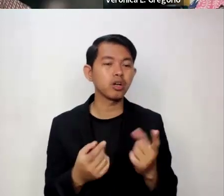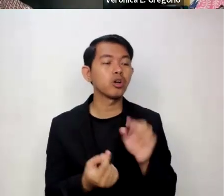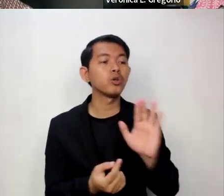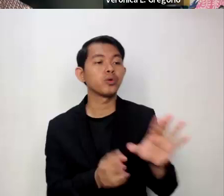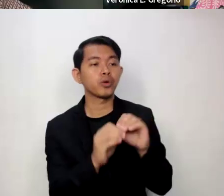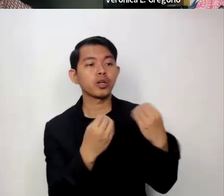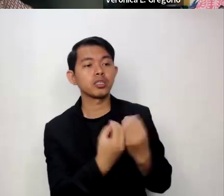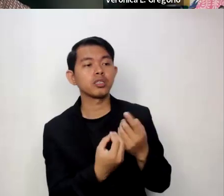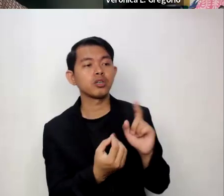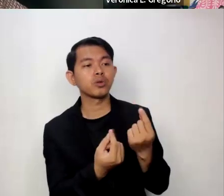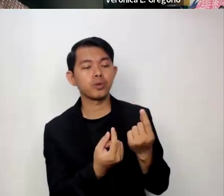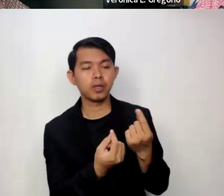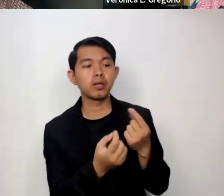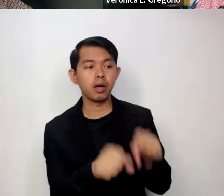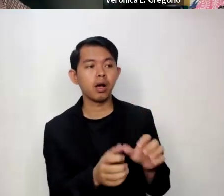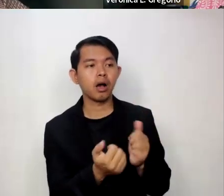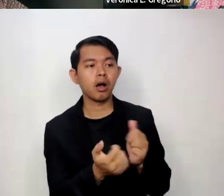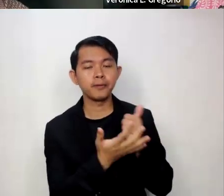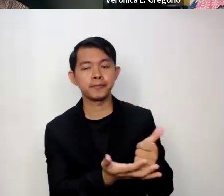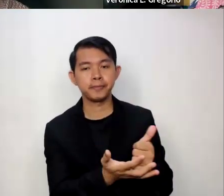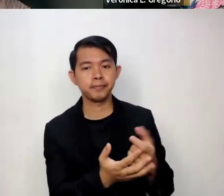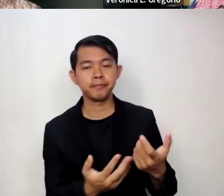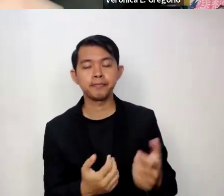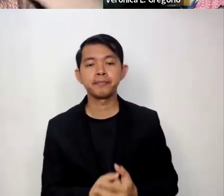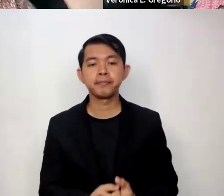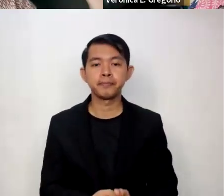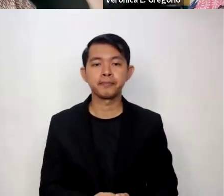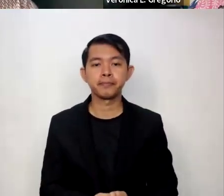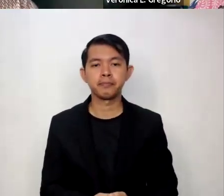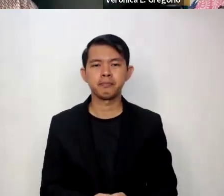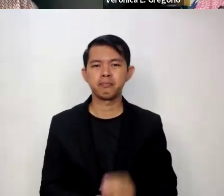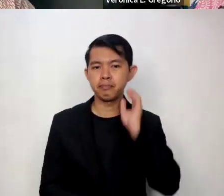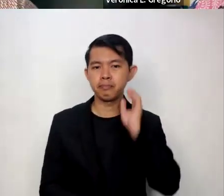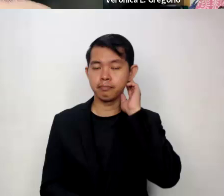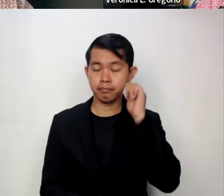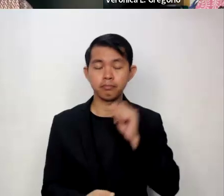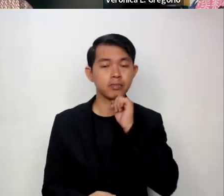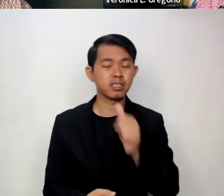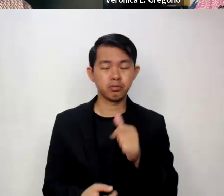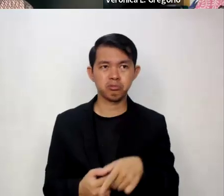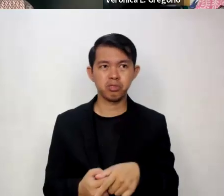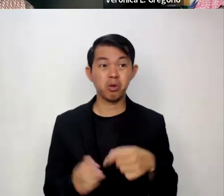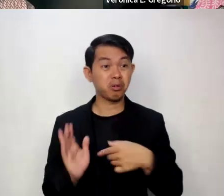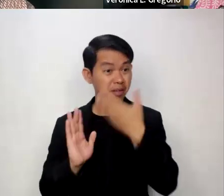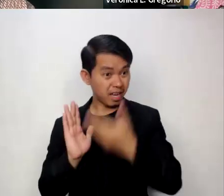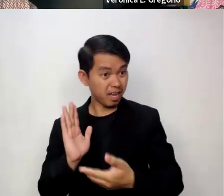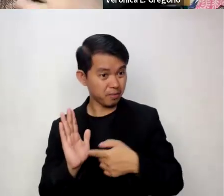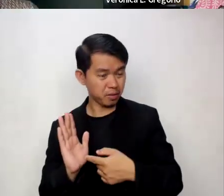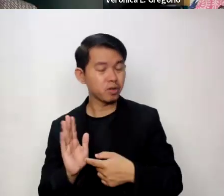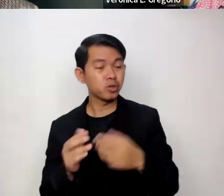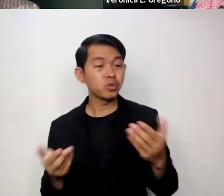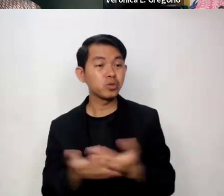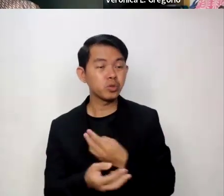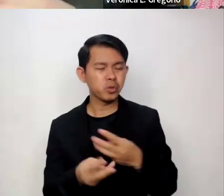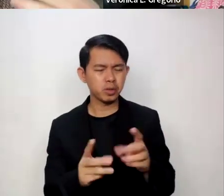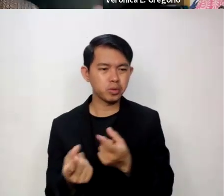already doing? No, so coming in not as a parang, oh, I have this new way of doing things, but more of,